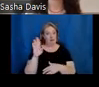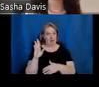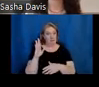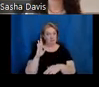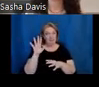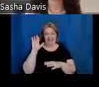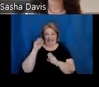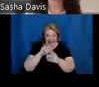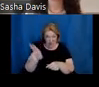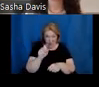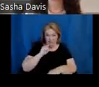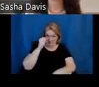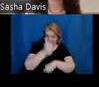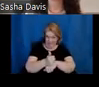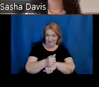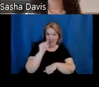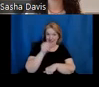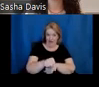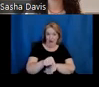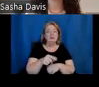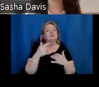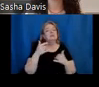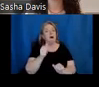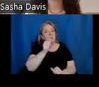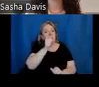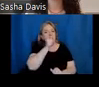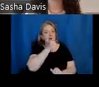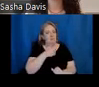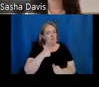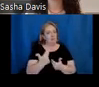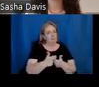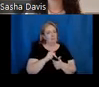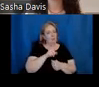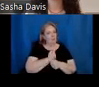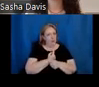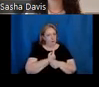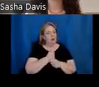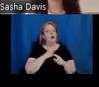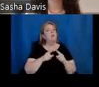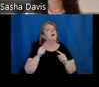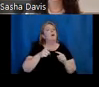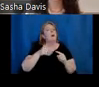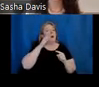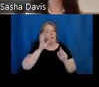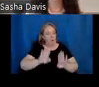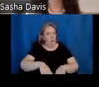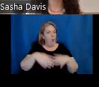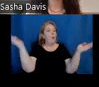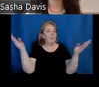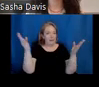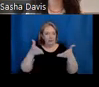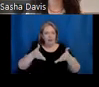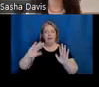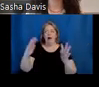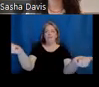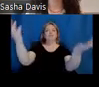here. While it remains a private members club, the Salman Gundi opens its doors and many of its spaces